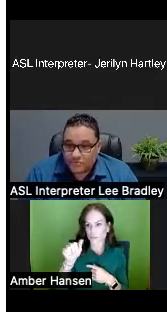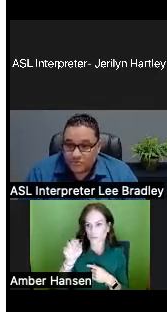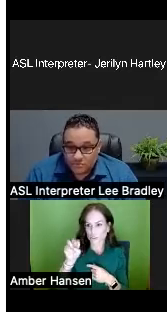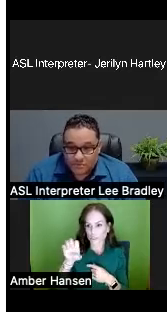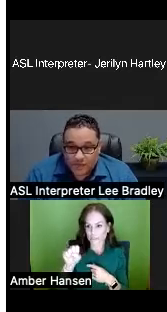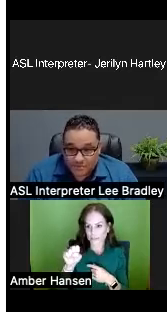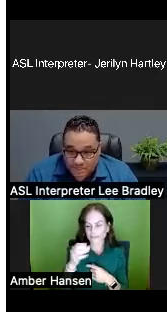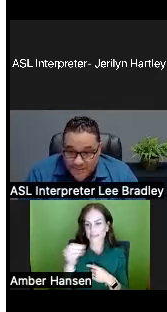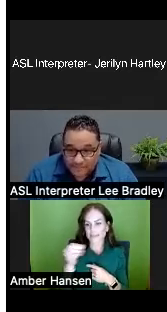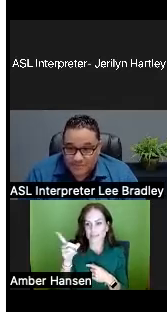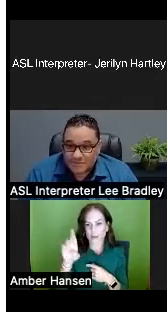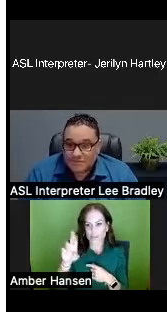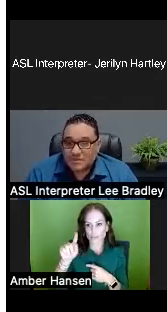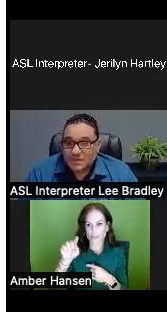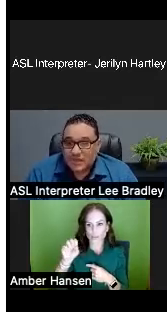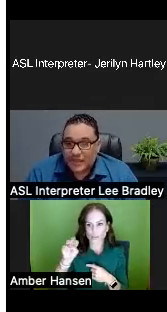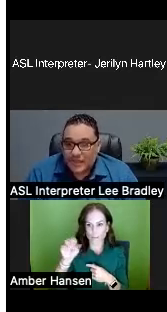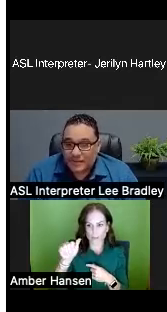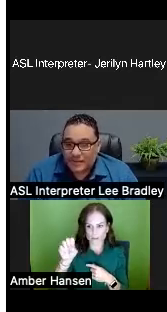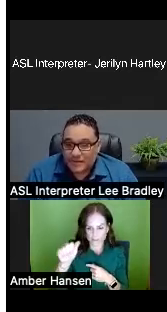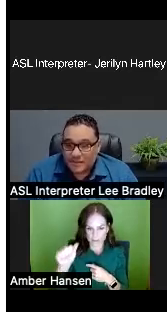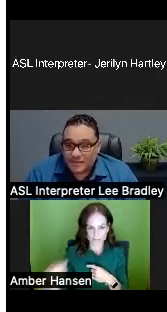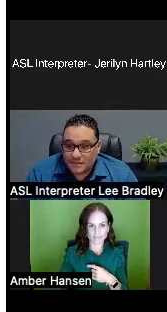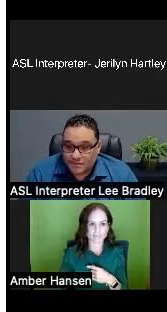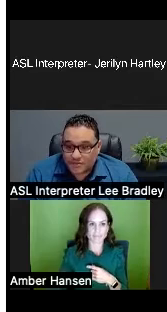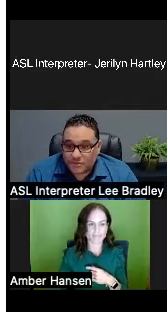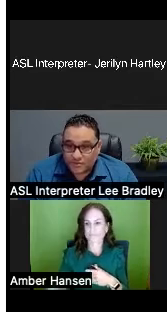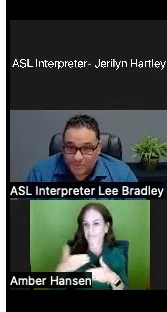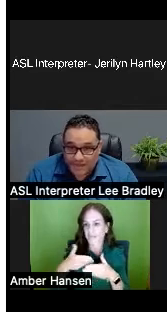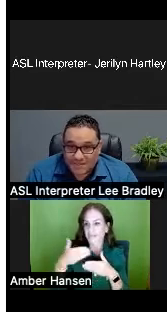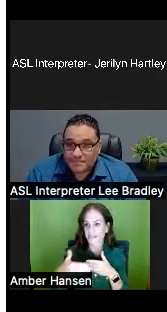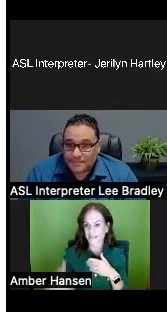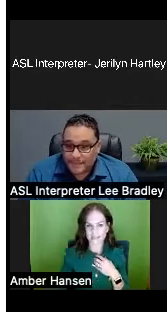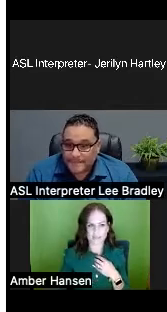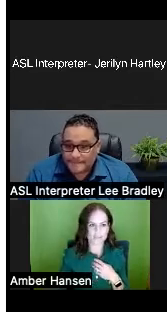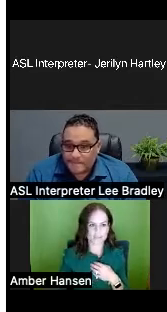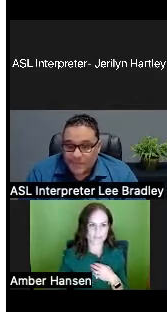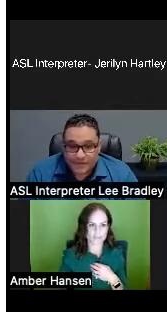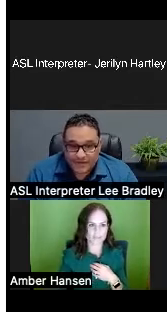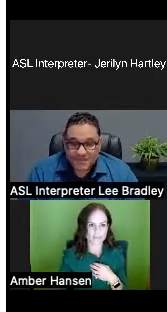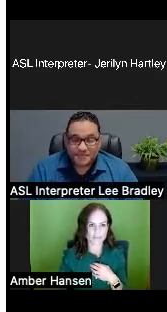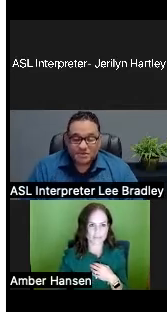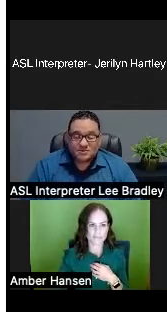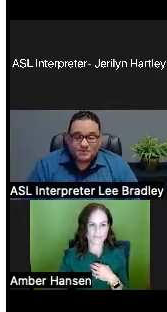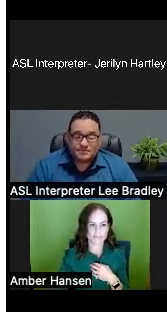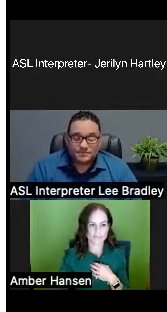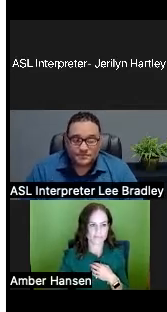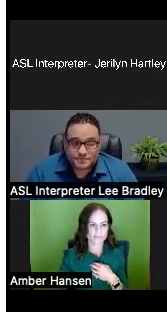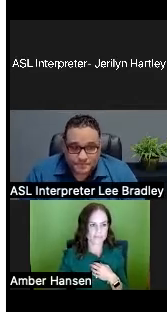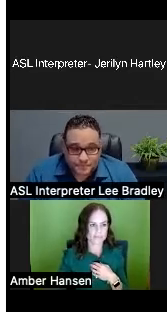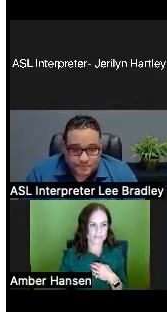you to Dr. James and Dr. Tomasa. Next slide, please.